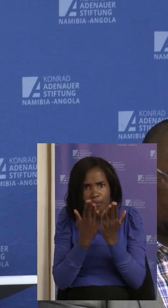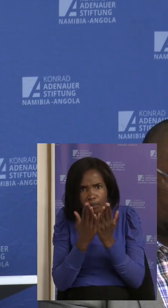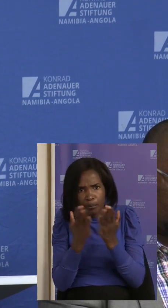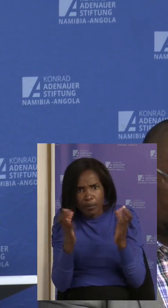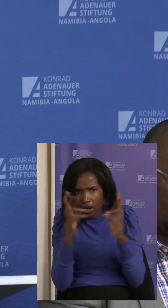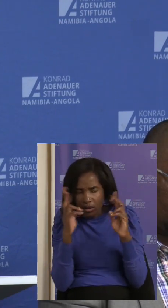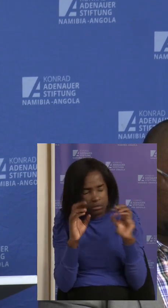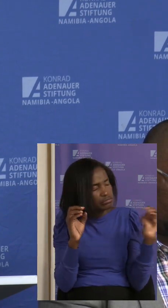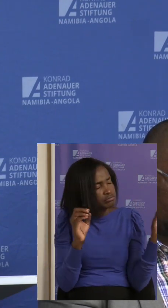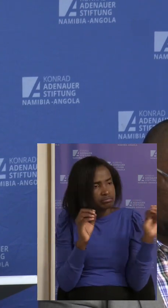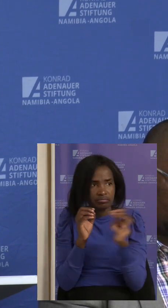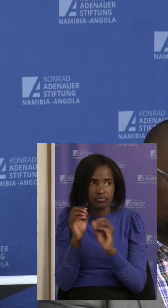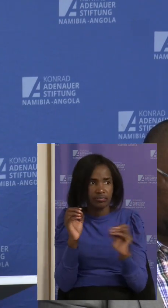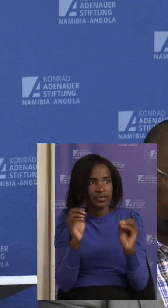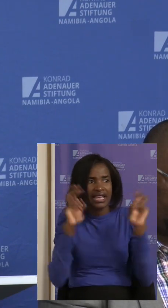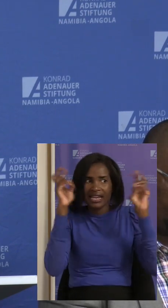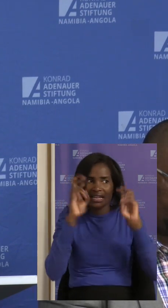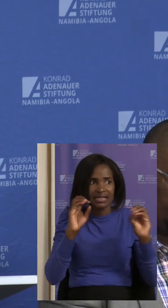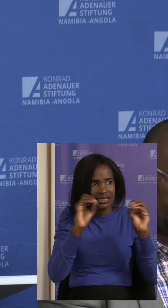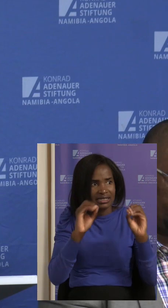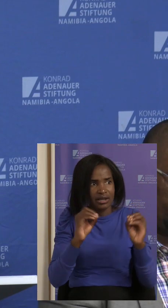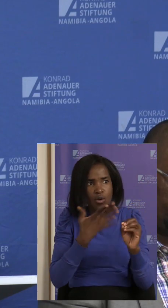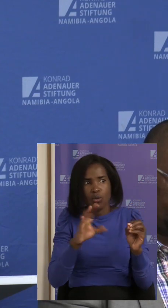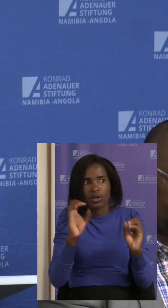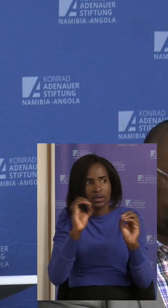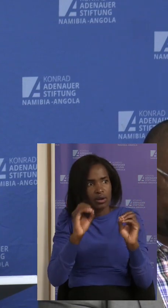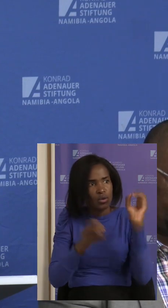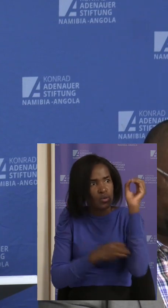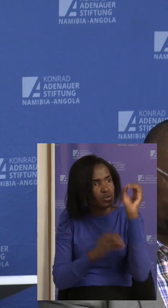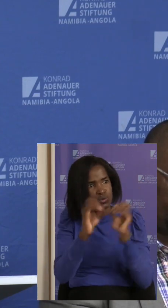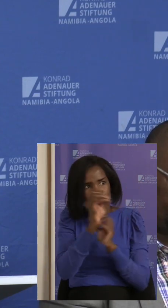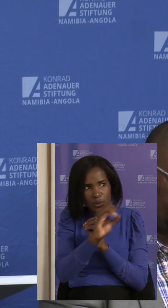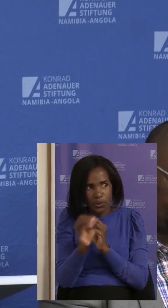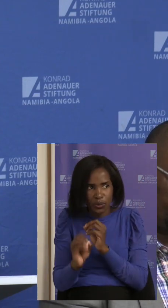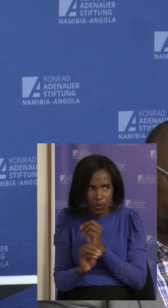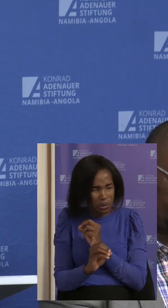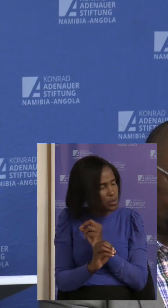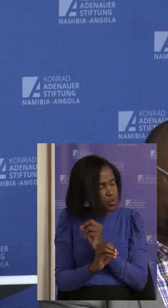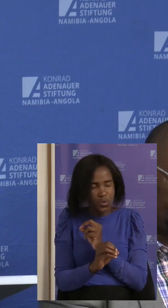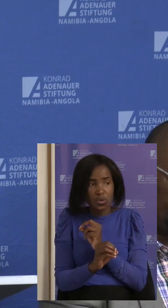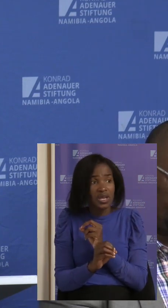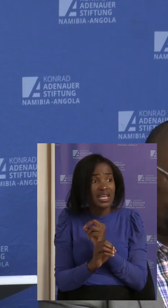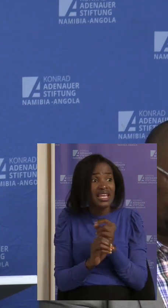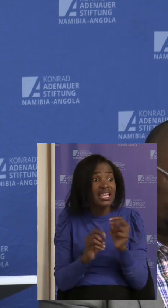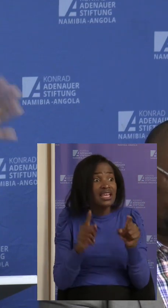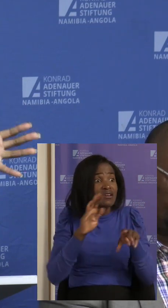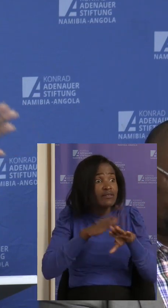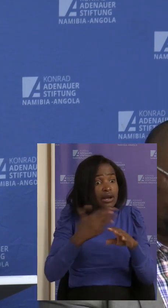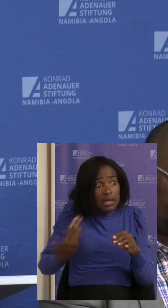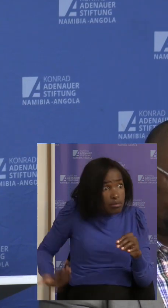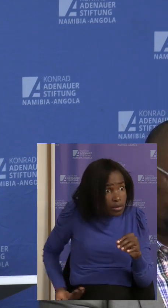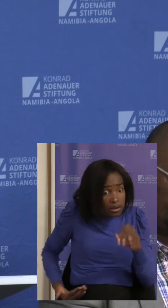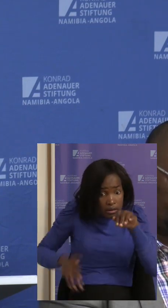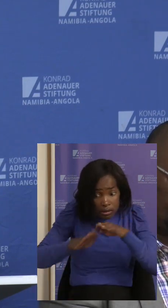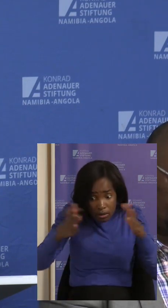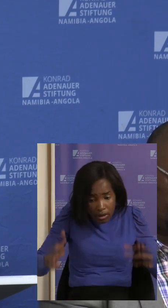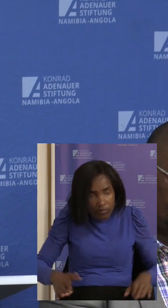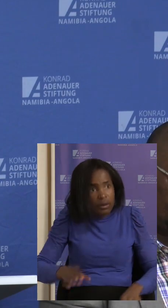as classrooms, electricity, clean water, abolition facilities, even as simple as chairs and